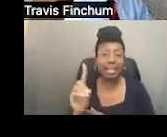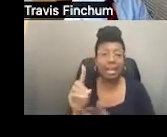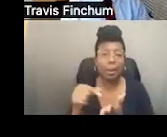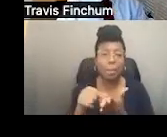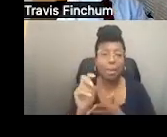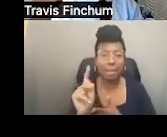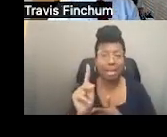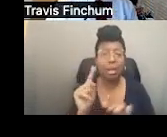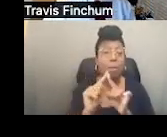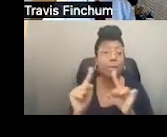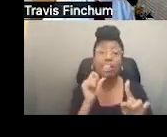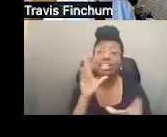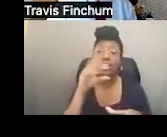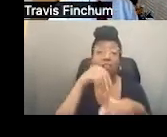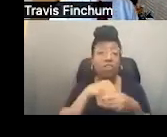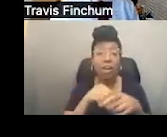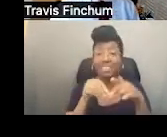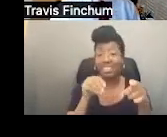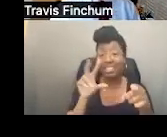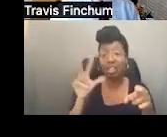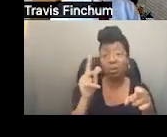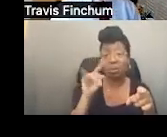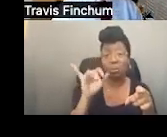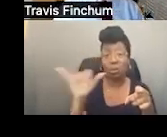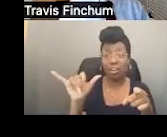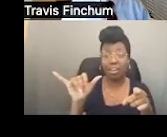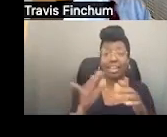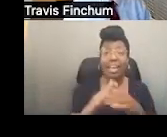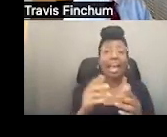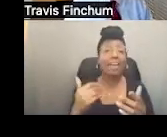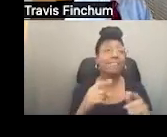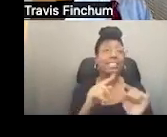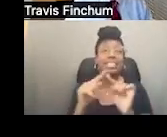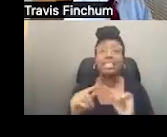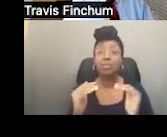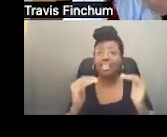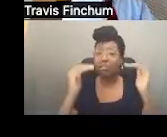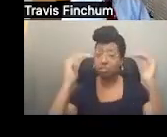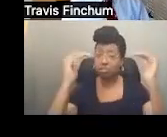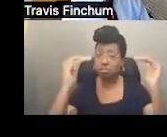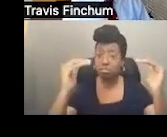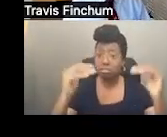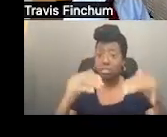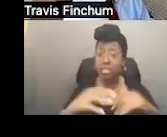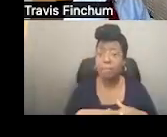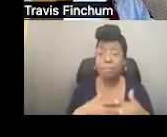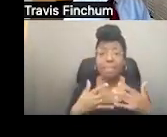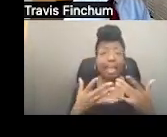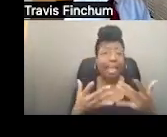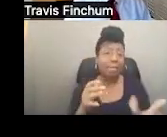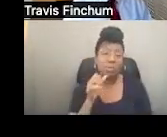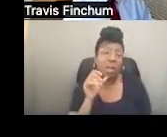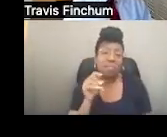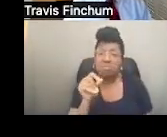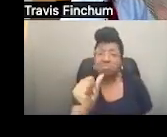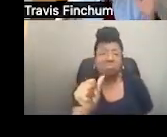third party trust. There could be multiple levels of beneficiaries, and there's no payback that's